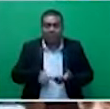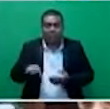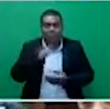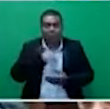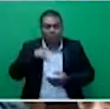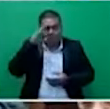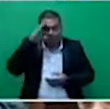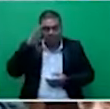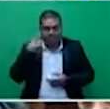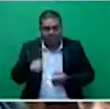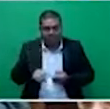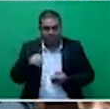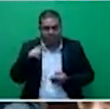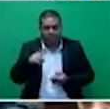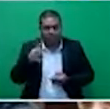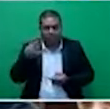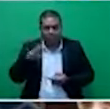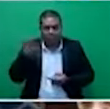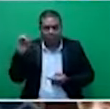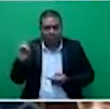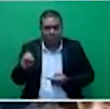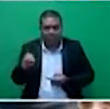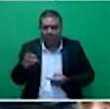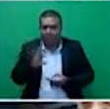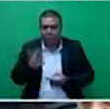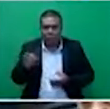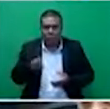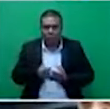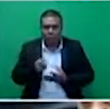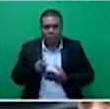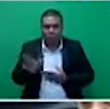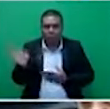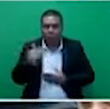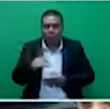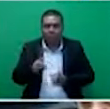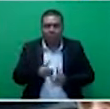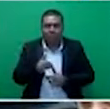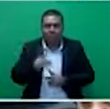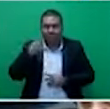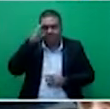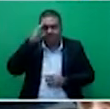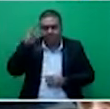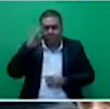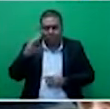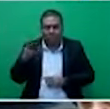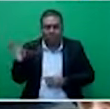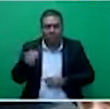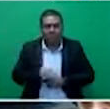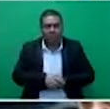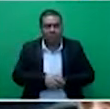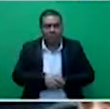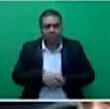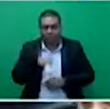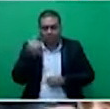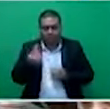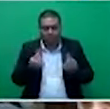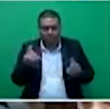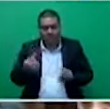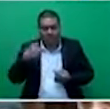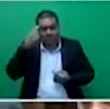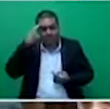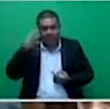increased. 40% debt to GDP is not a realistic benchmark for all developing countries in a post-pandemic world. Every single country in the